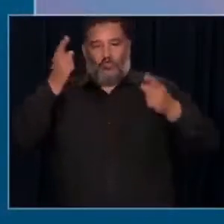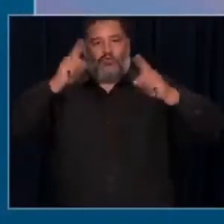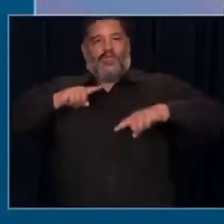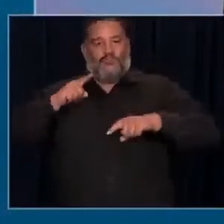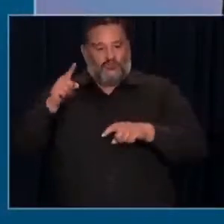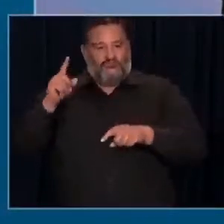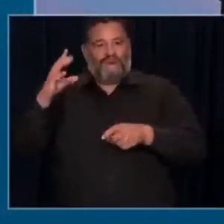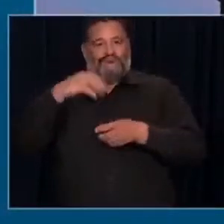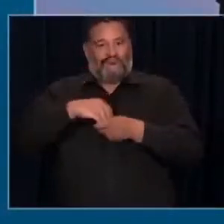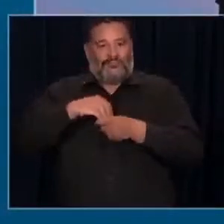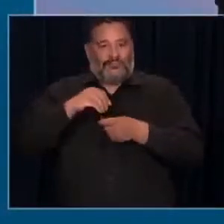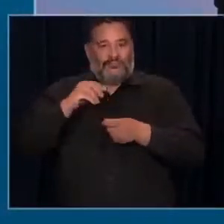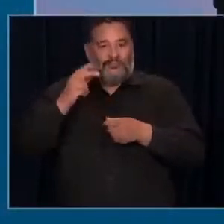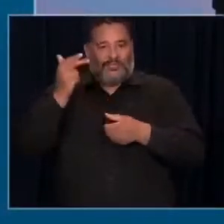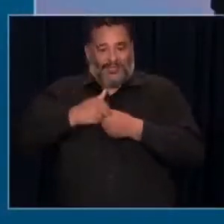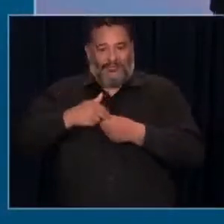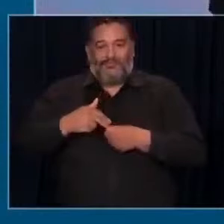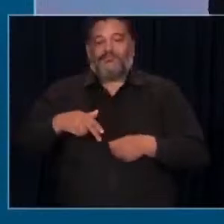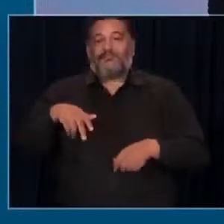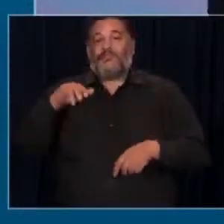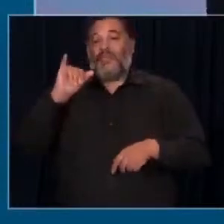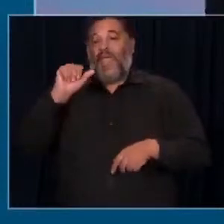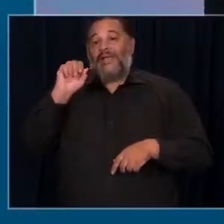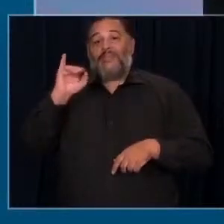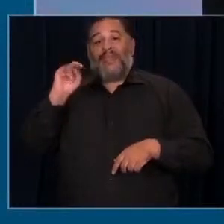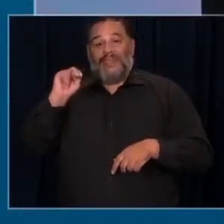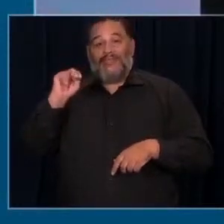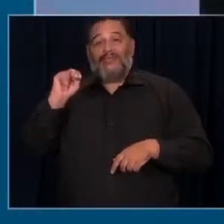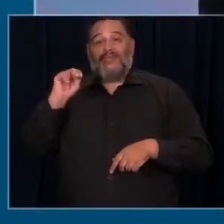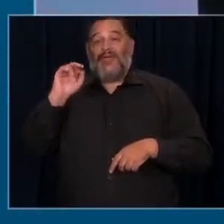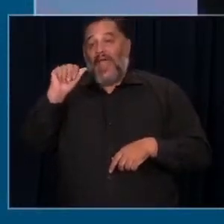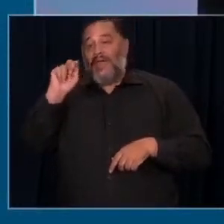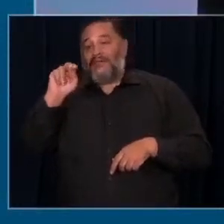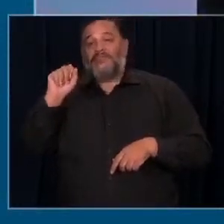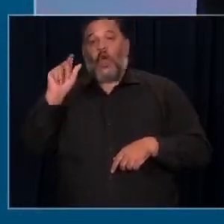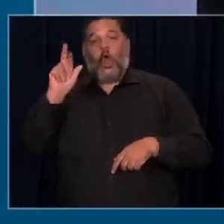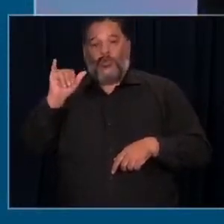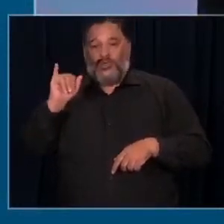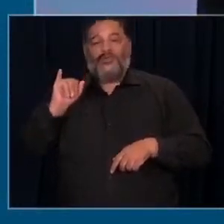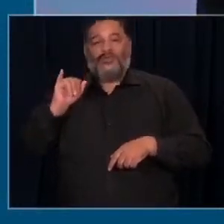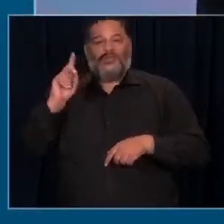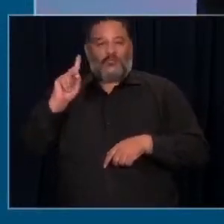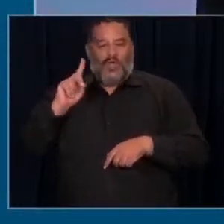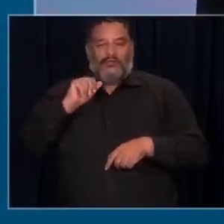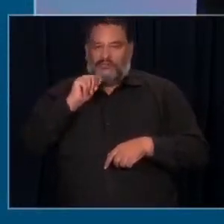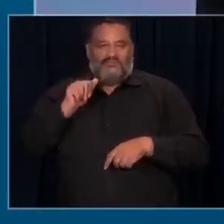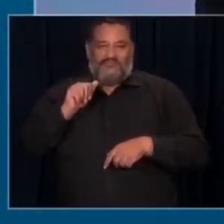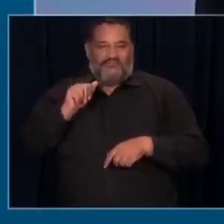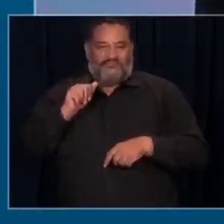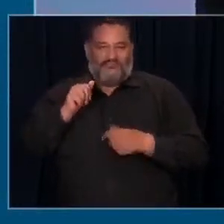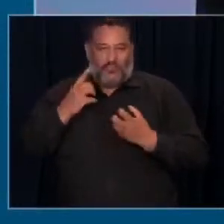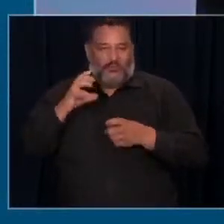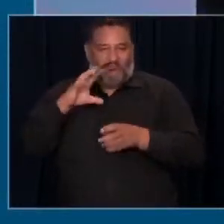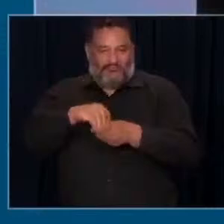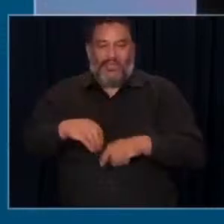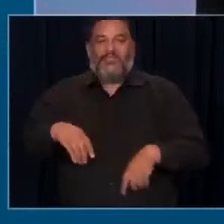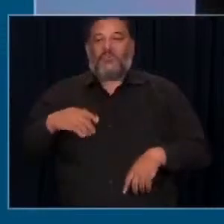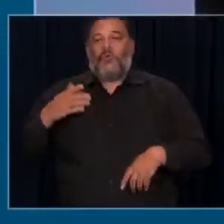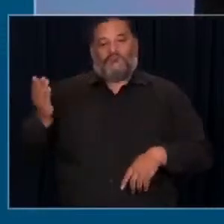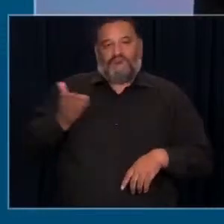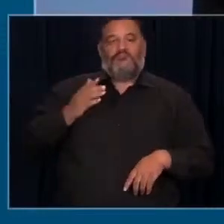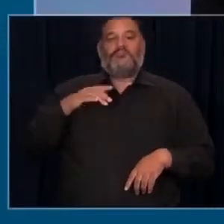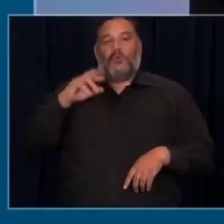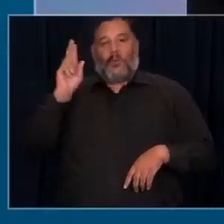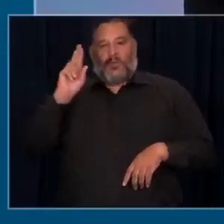participate. Democratic candidate Yasmin Ansari has not accepted our invitation. So we're welcoming Republican congressional candidate Jeff Zink, who